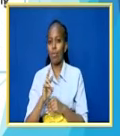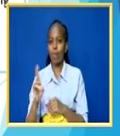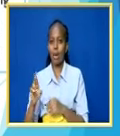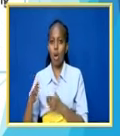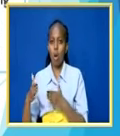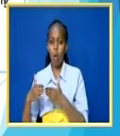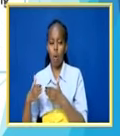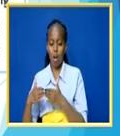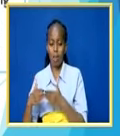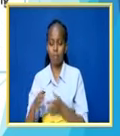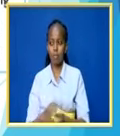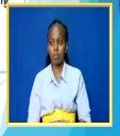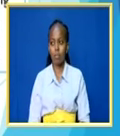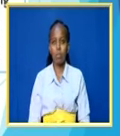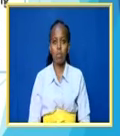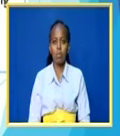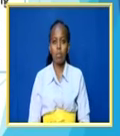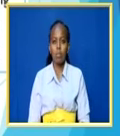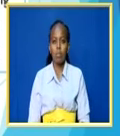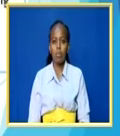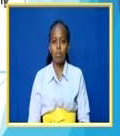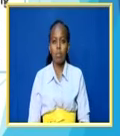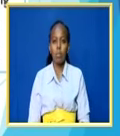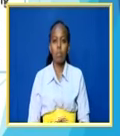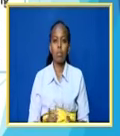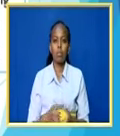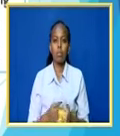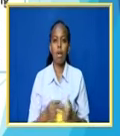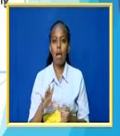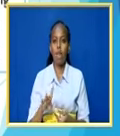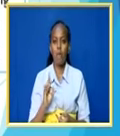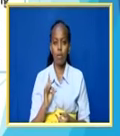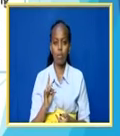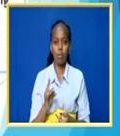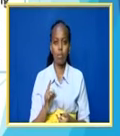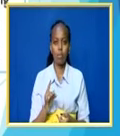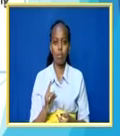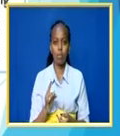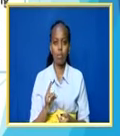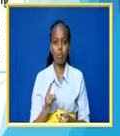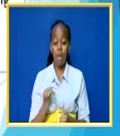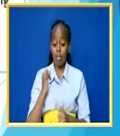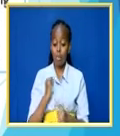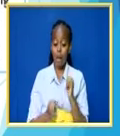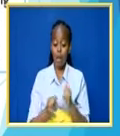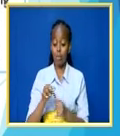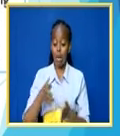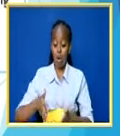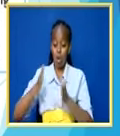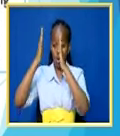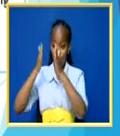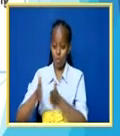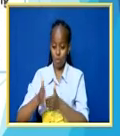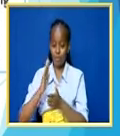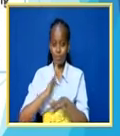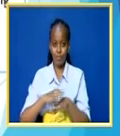Mm-hmm. The farthest right one. And I found... The last row. The last row. There. Very